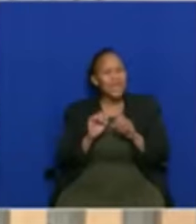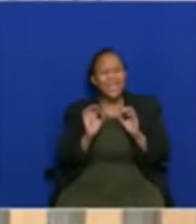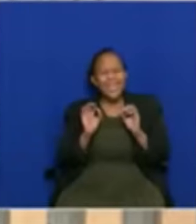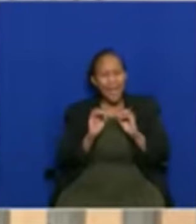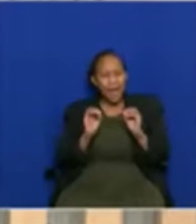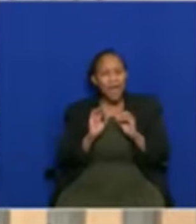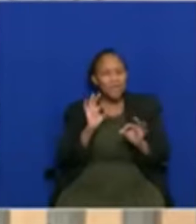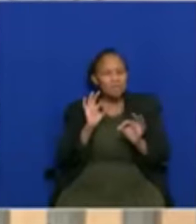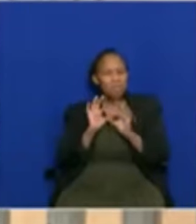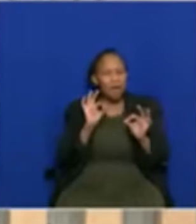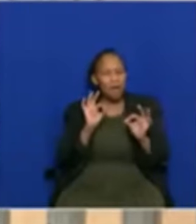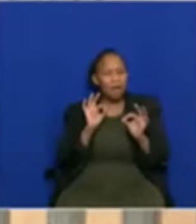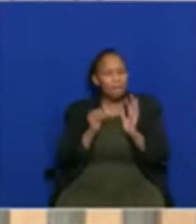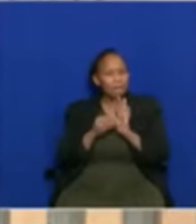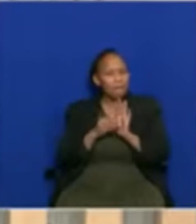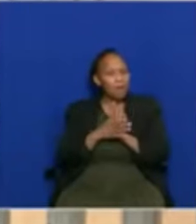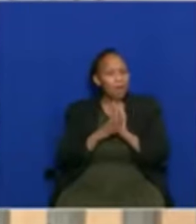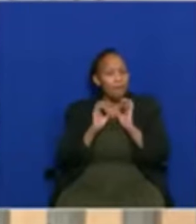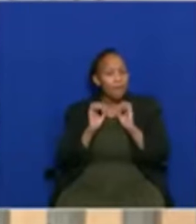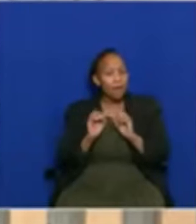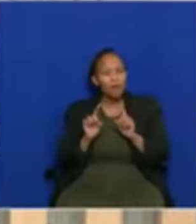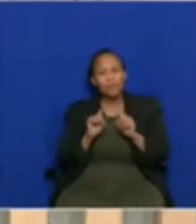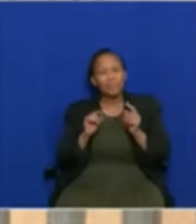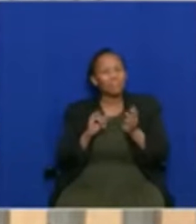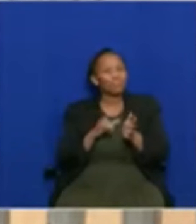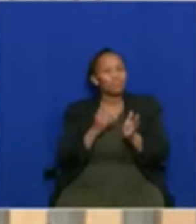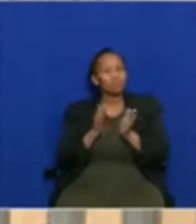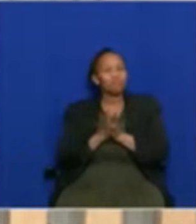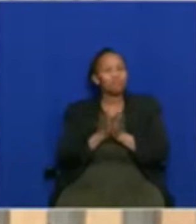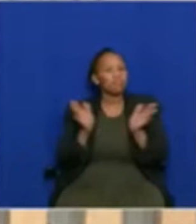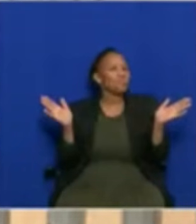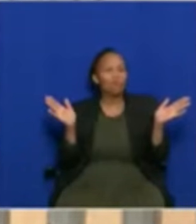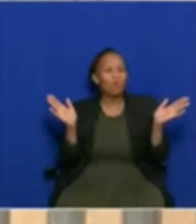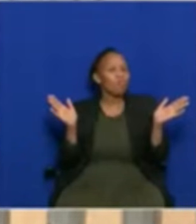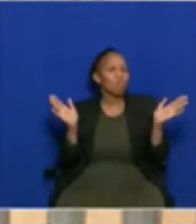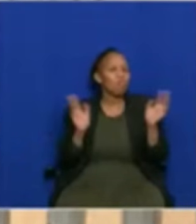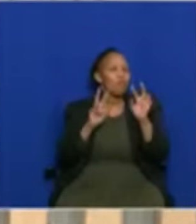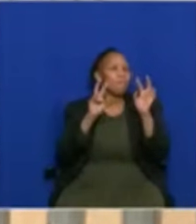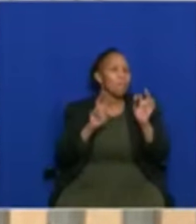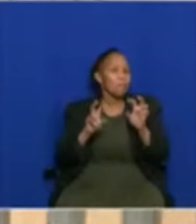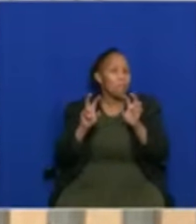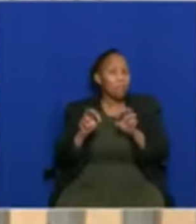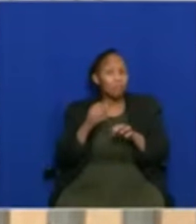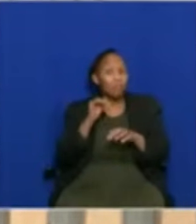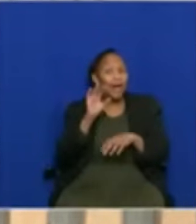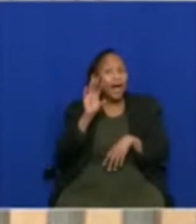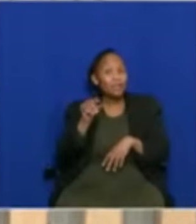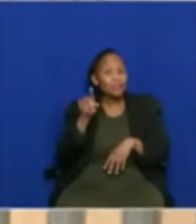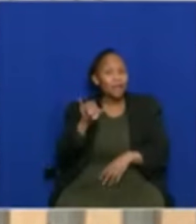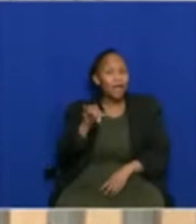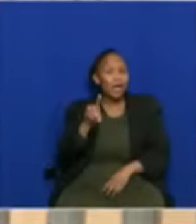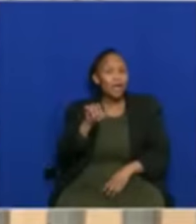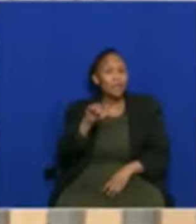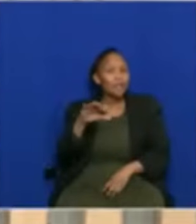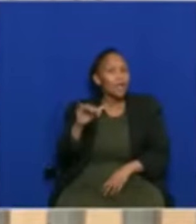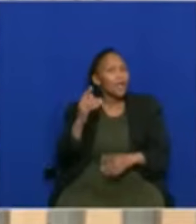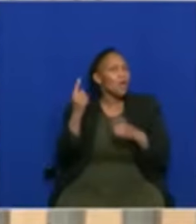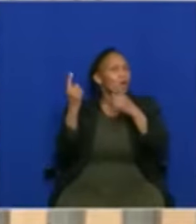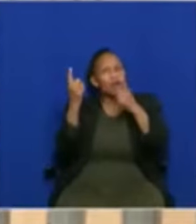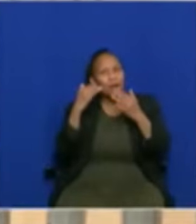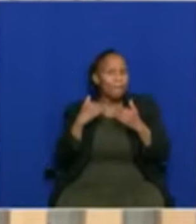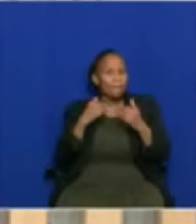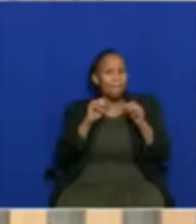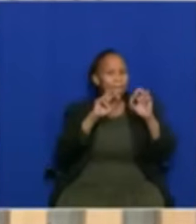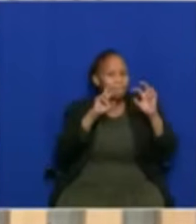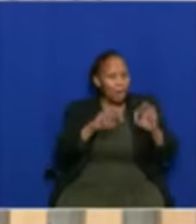inviting a blanket investigation to IDEC to say, go look in there and investigate every appointment, because